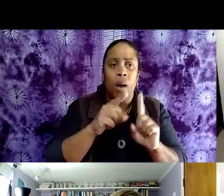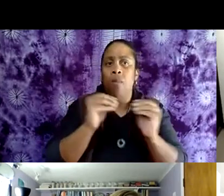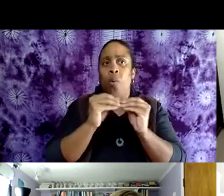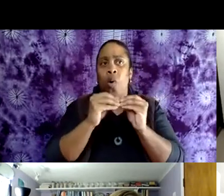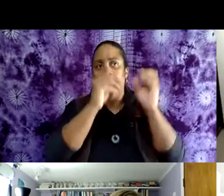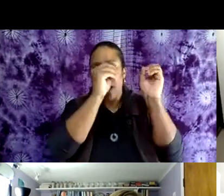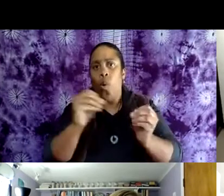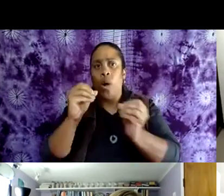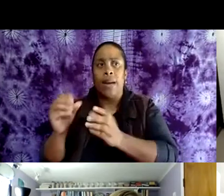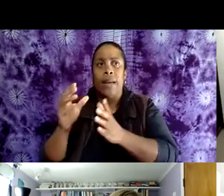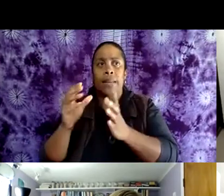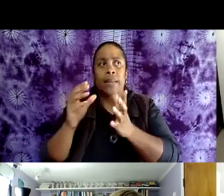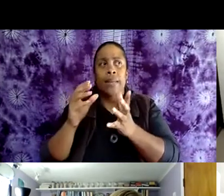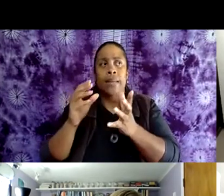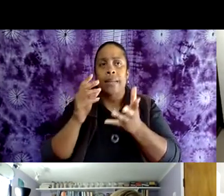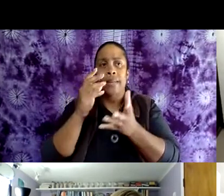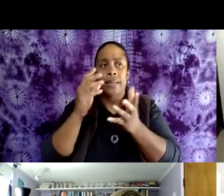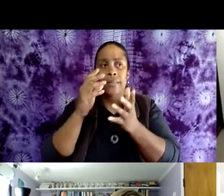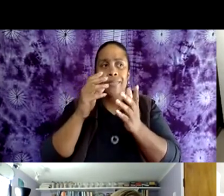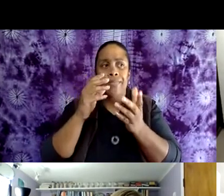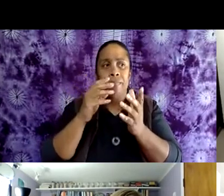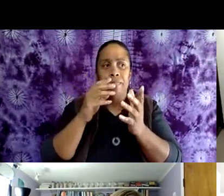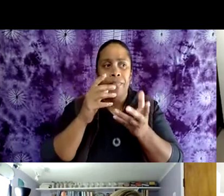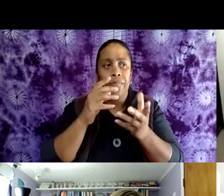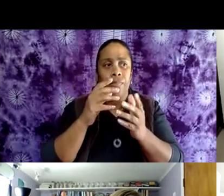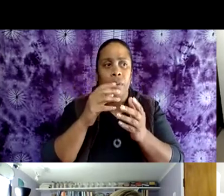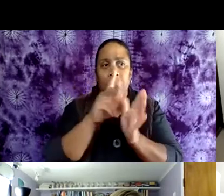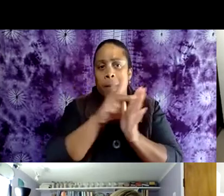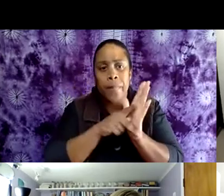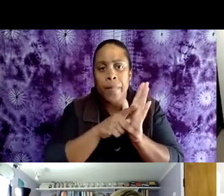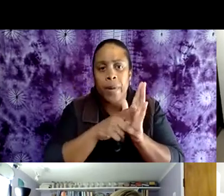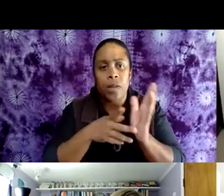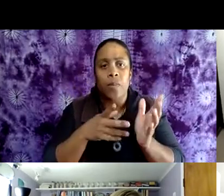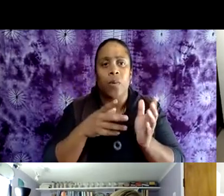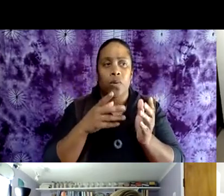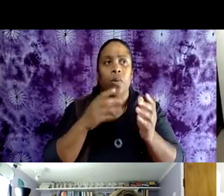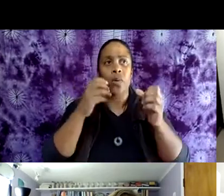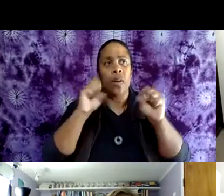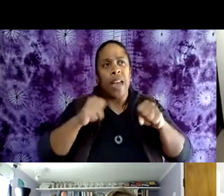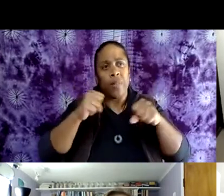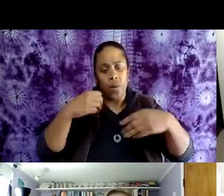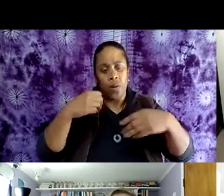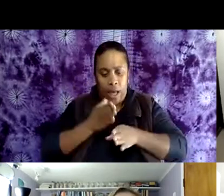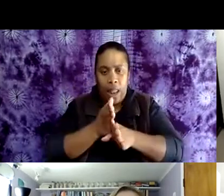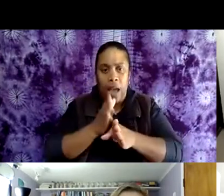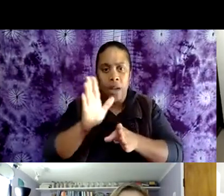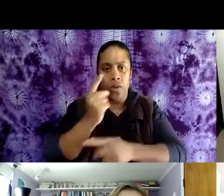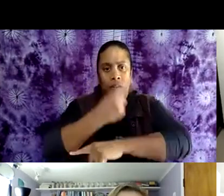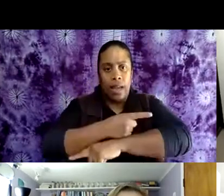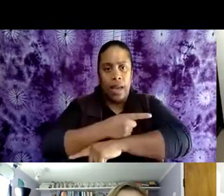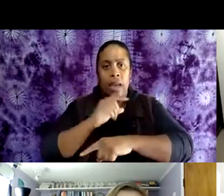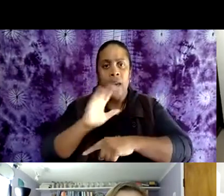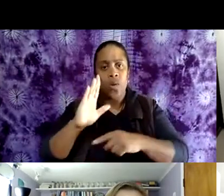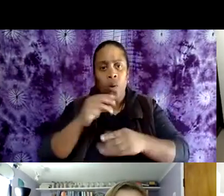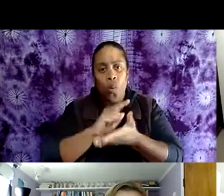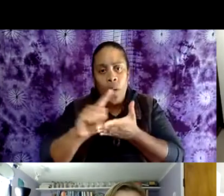principle. And when you set the intention, suddenly you're able to align your day or your week or your month or year around